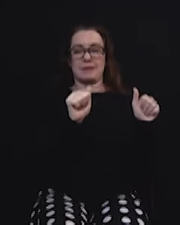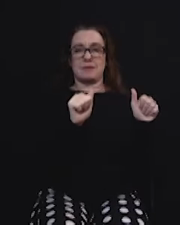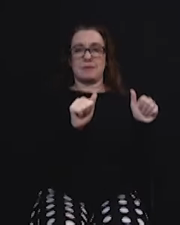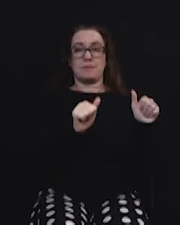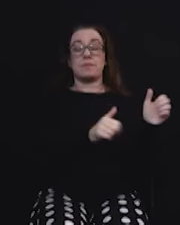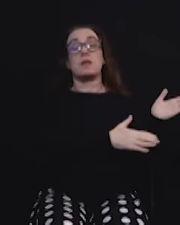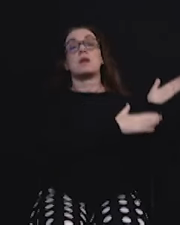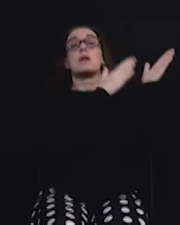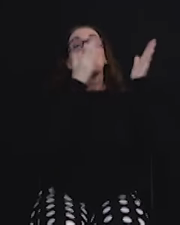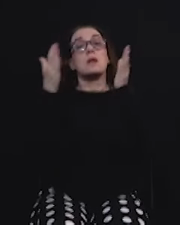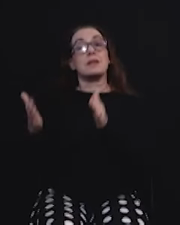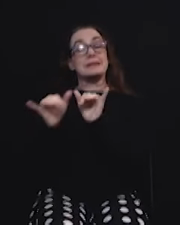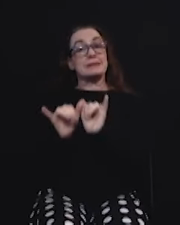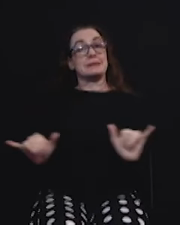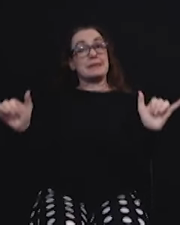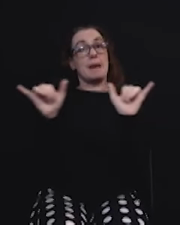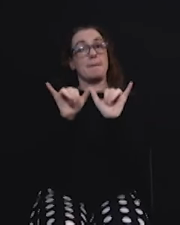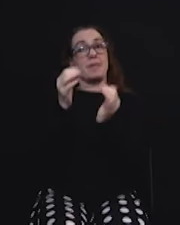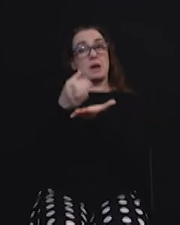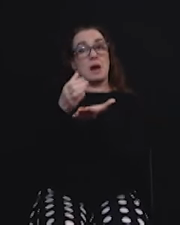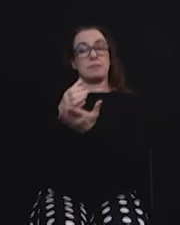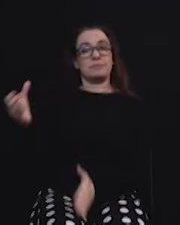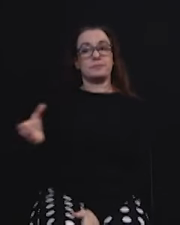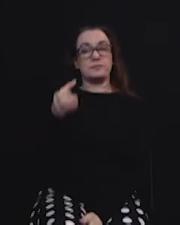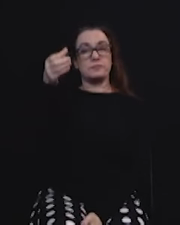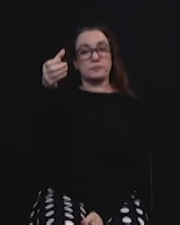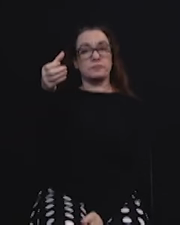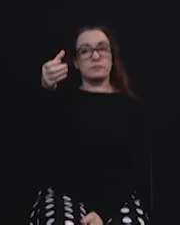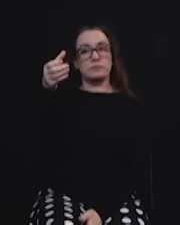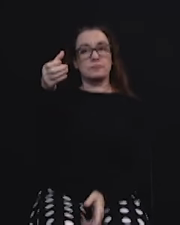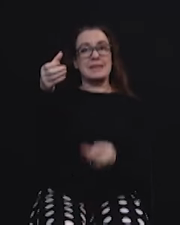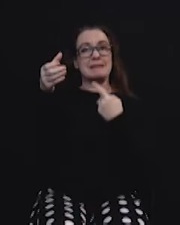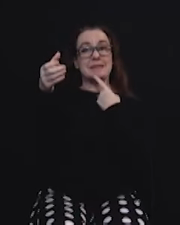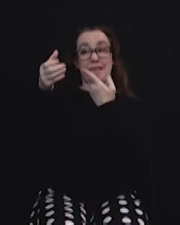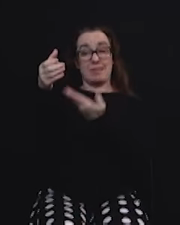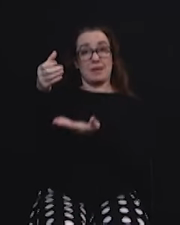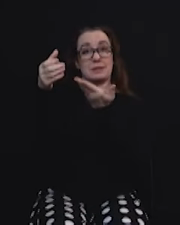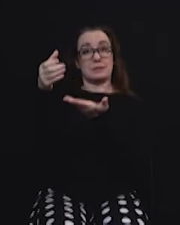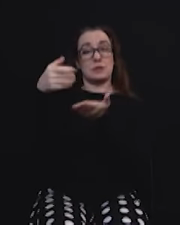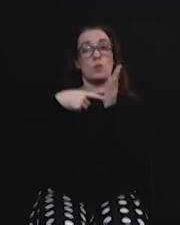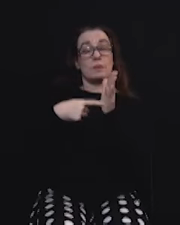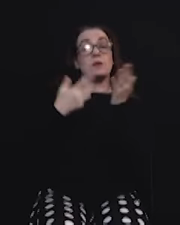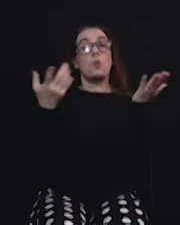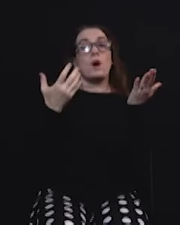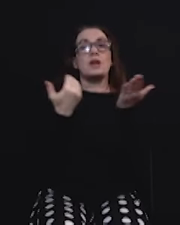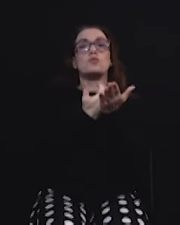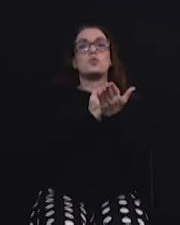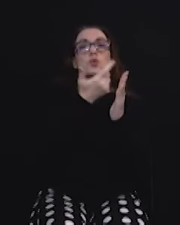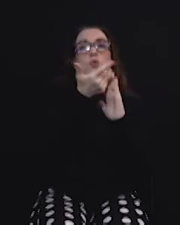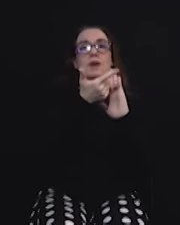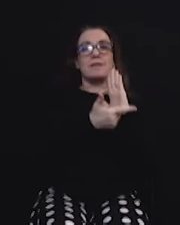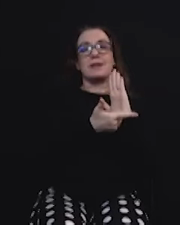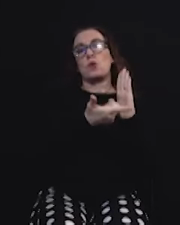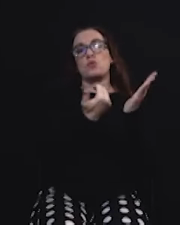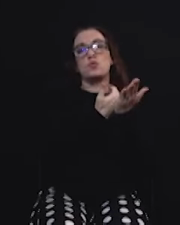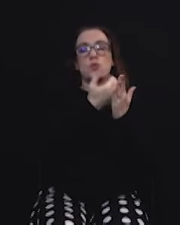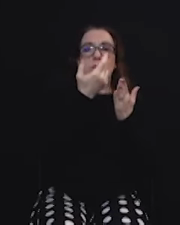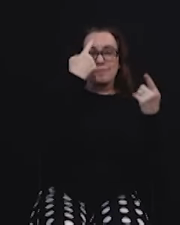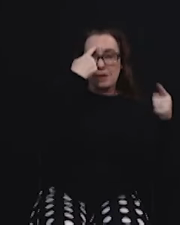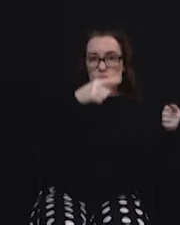And in the same way, took a cup and he said, "This cup represents a new covenant for the forgiveness of